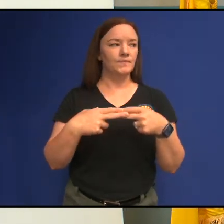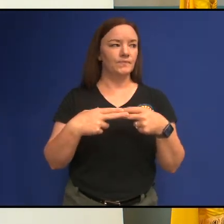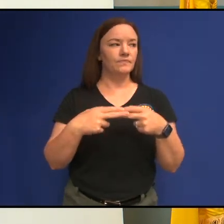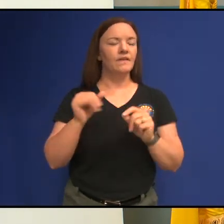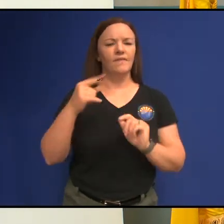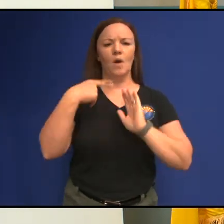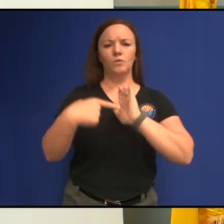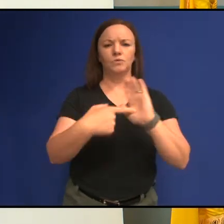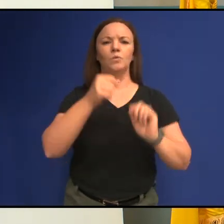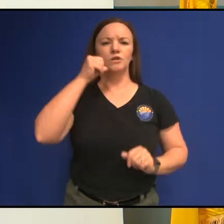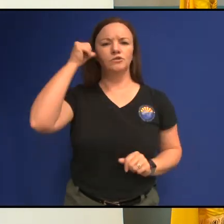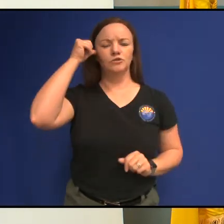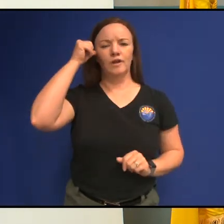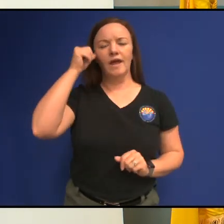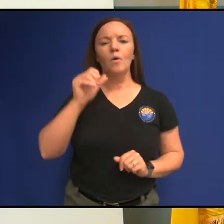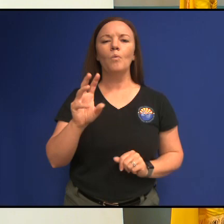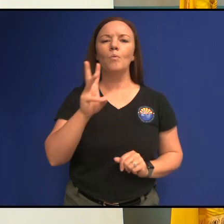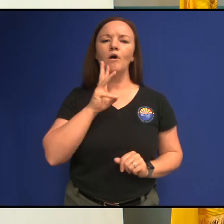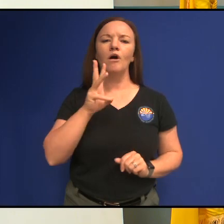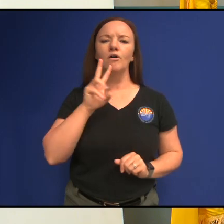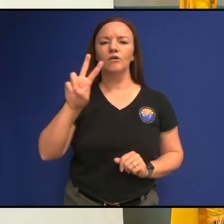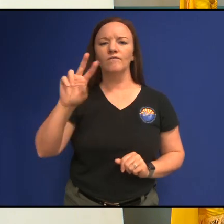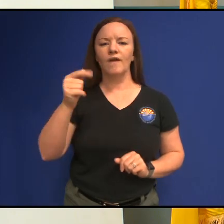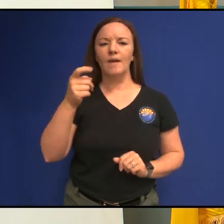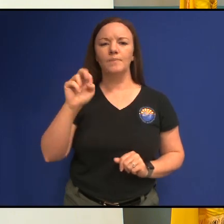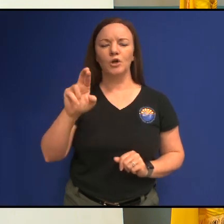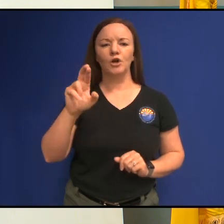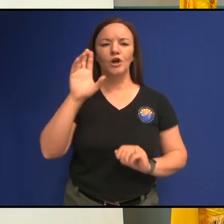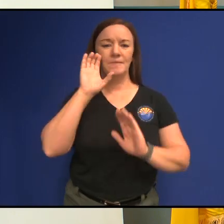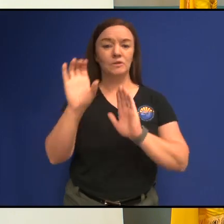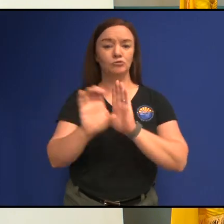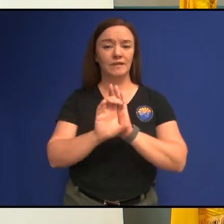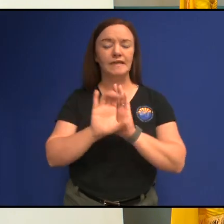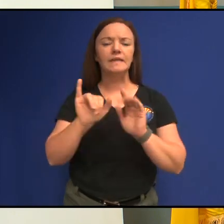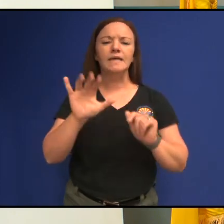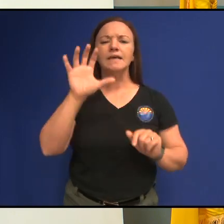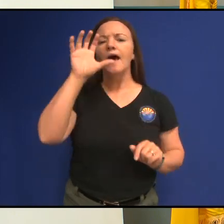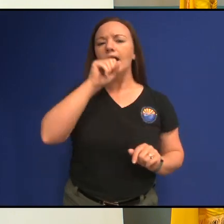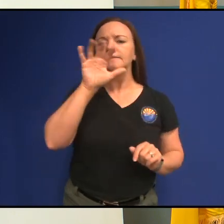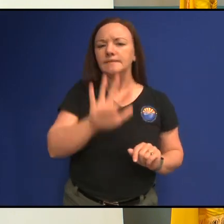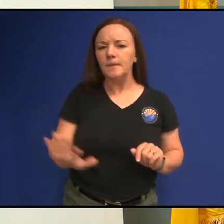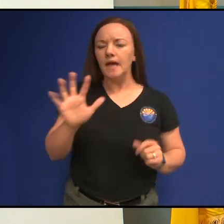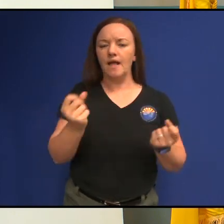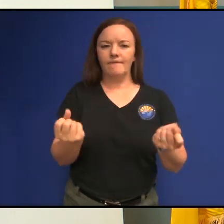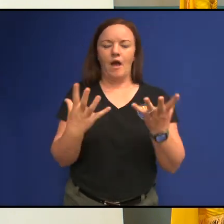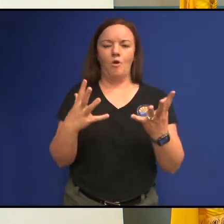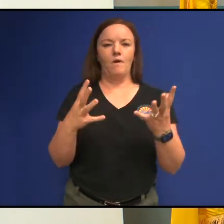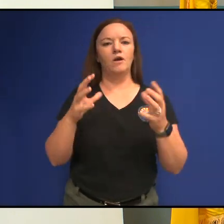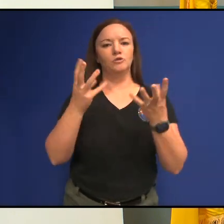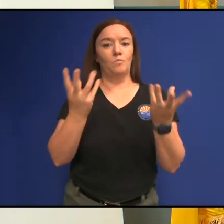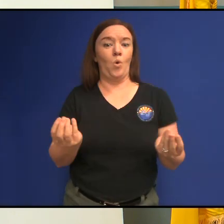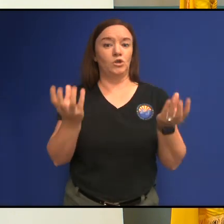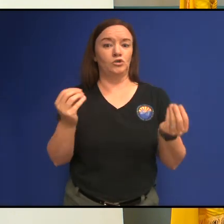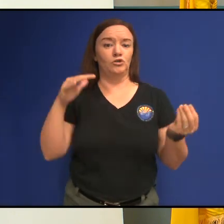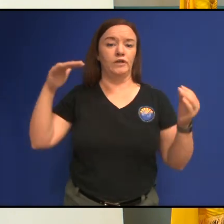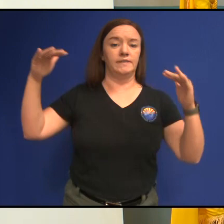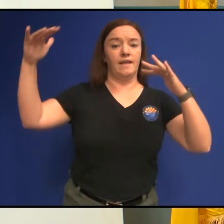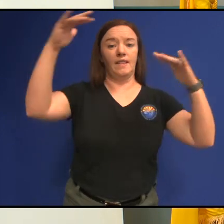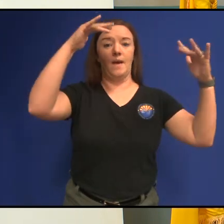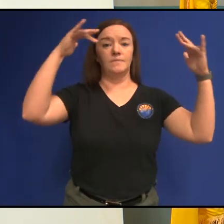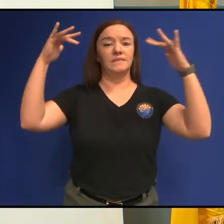showed yesterday with the water vapor imagery. This is an estimate of how much moisture is in the atmosphere based off the color